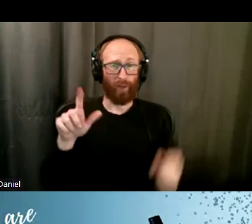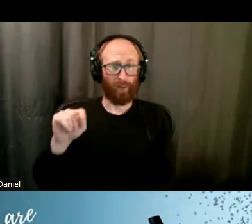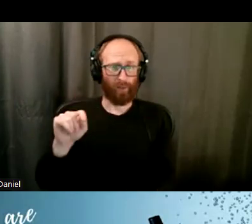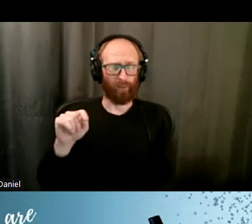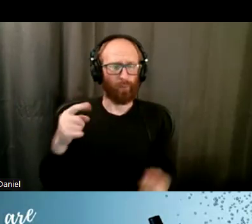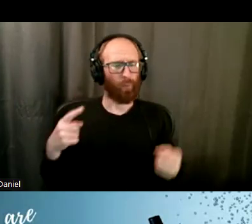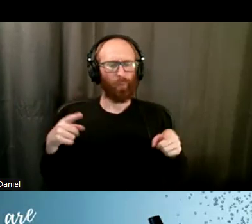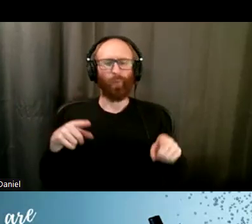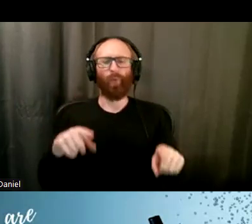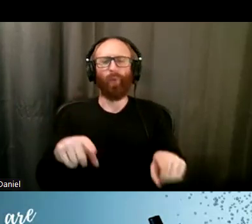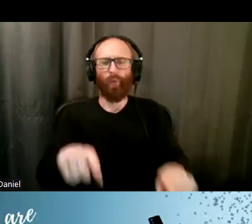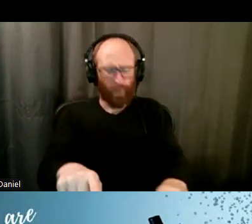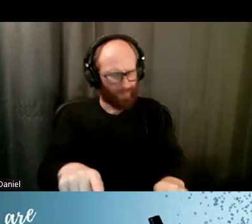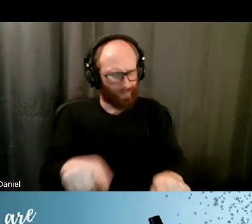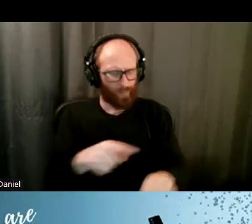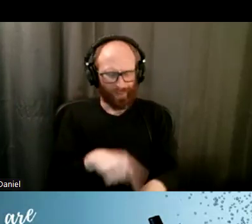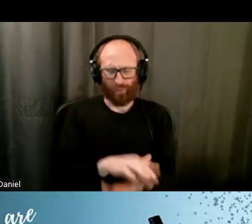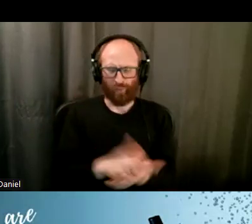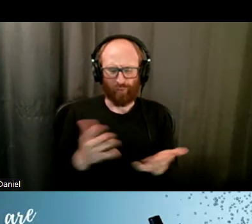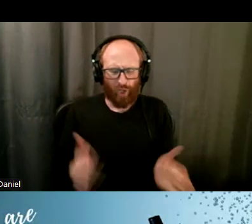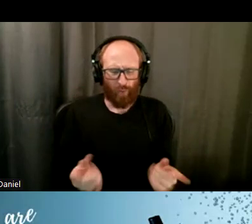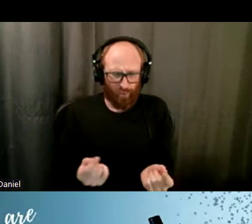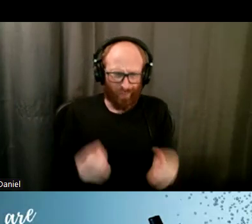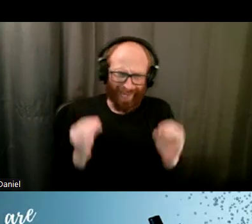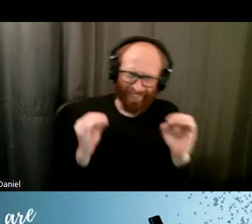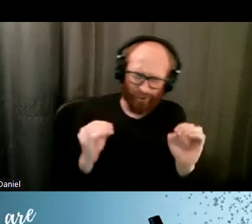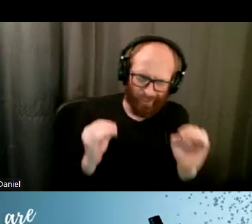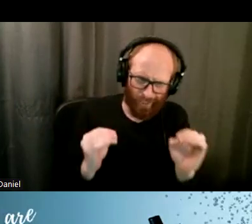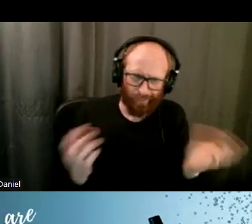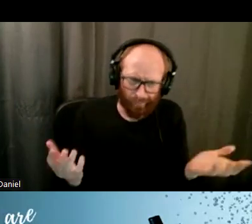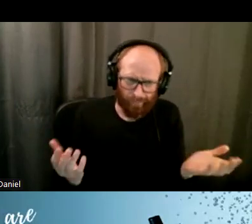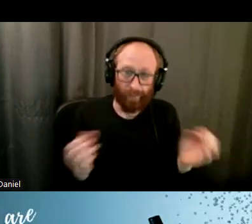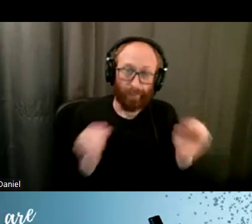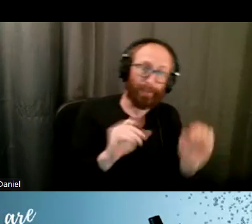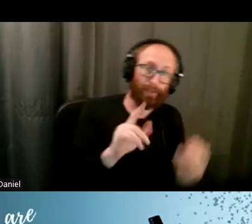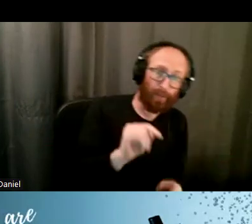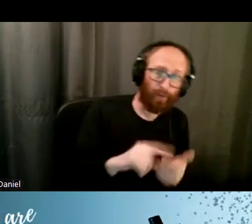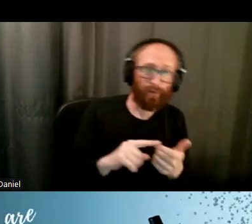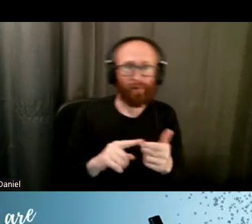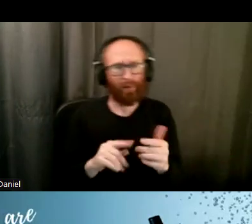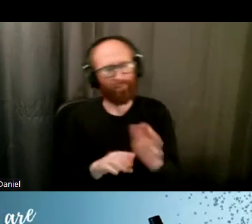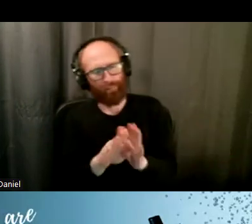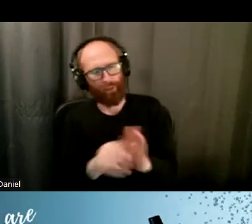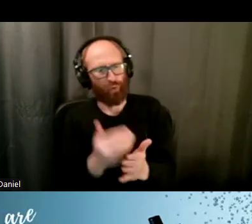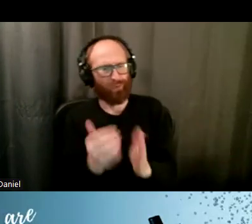schools already do, which is educate students, teaching literacy, and building new skills.